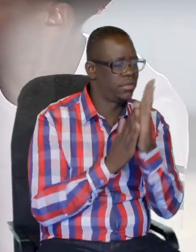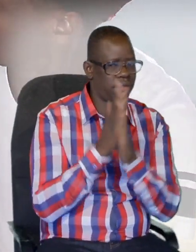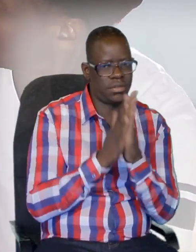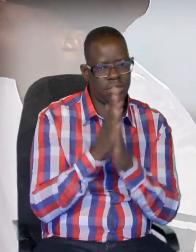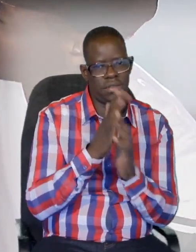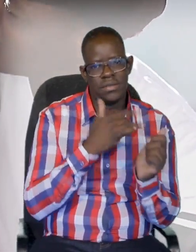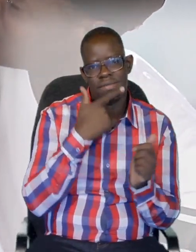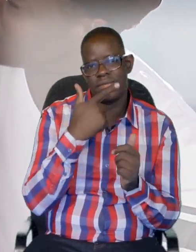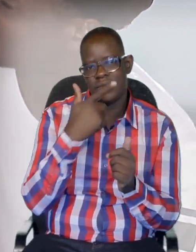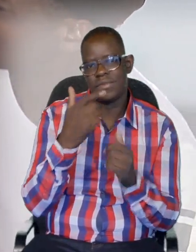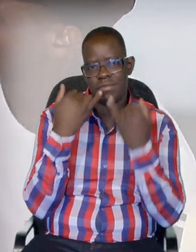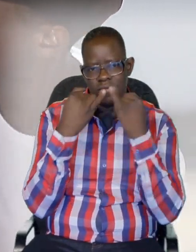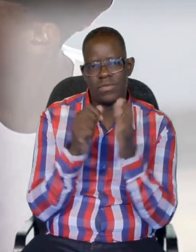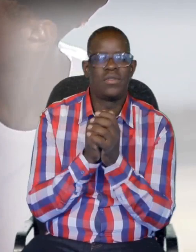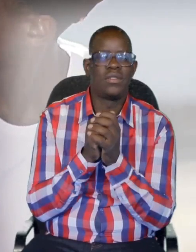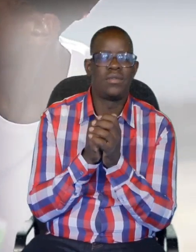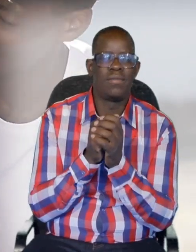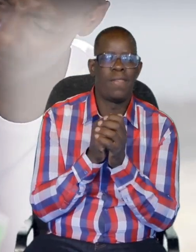Thank you guys so much for this information.